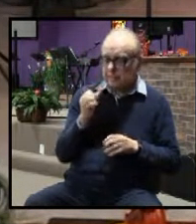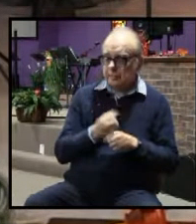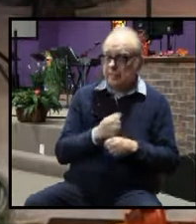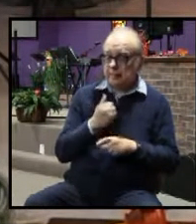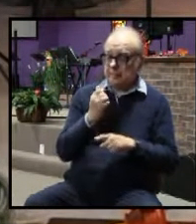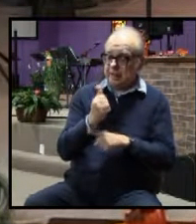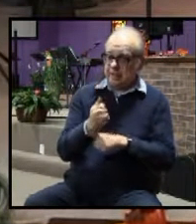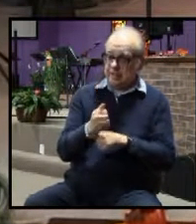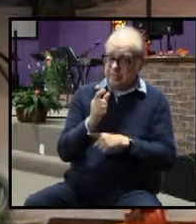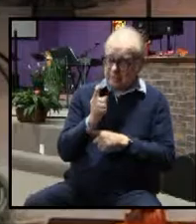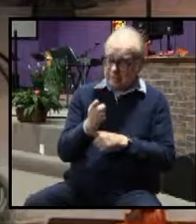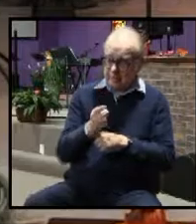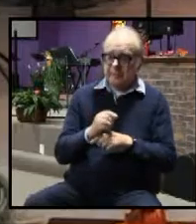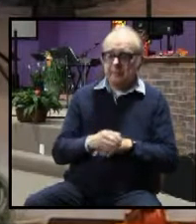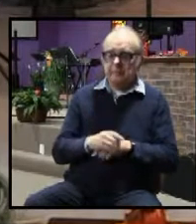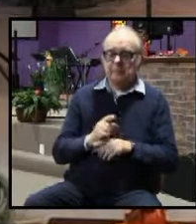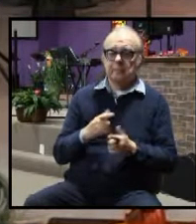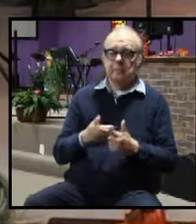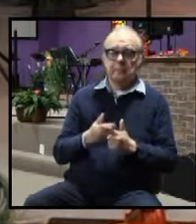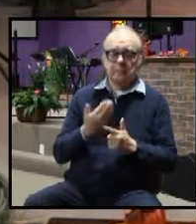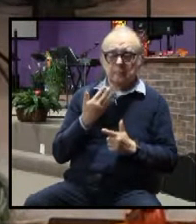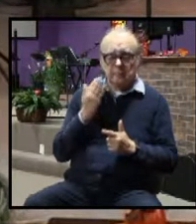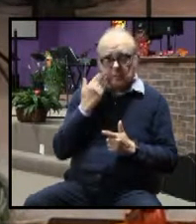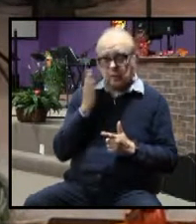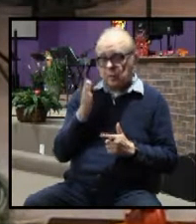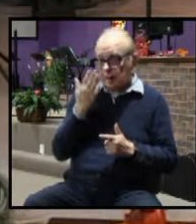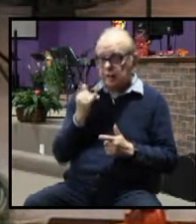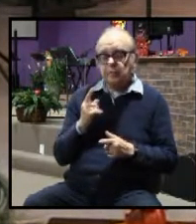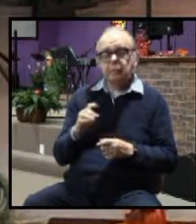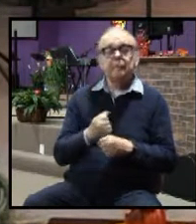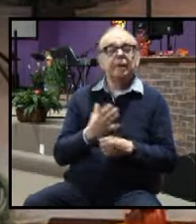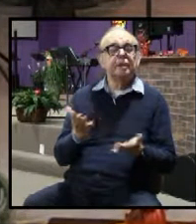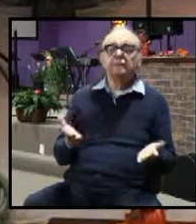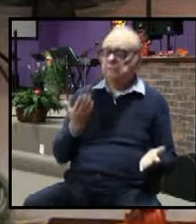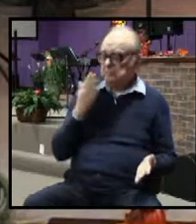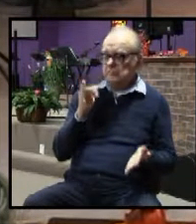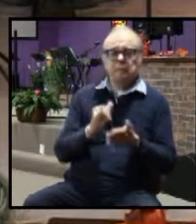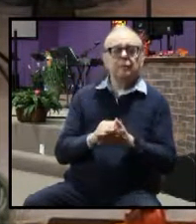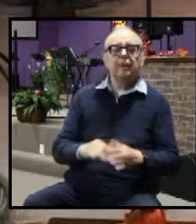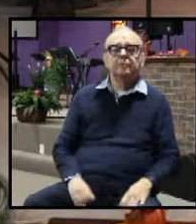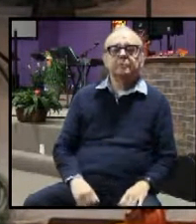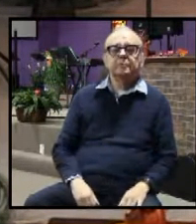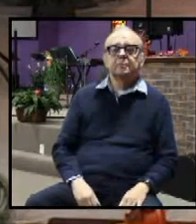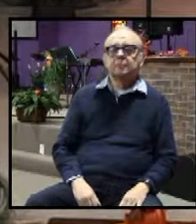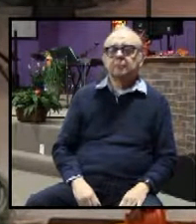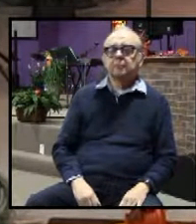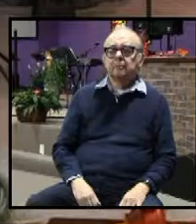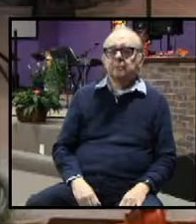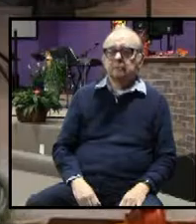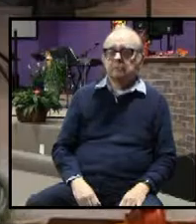if you didn't create you, then you don't know why you were created.